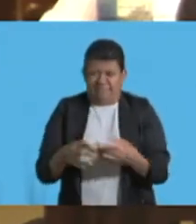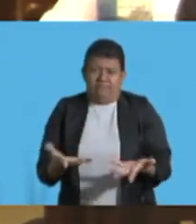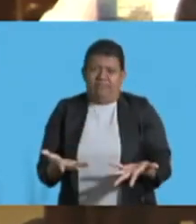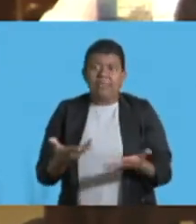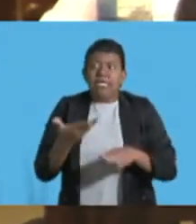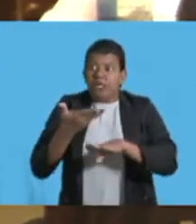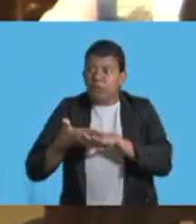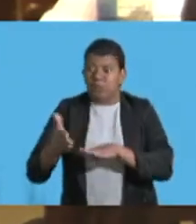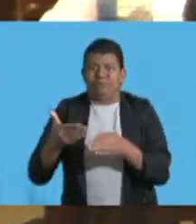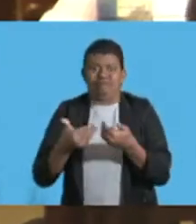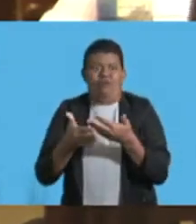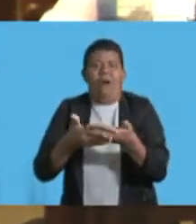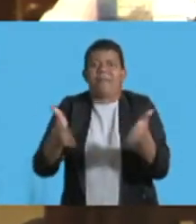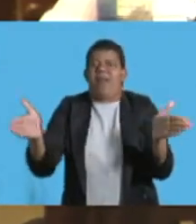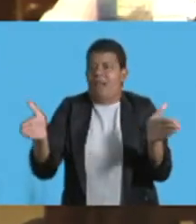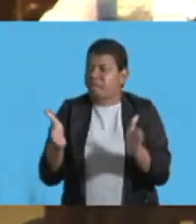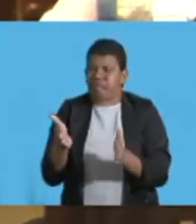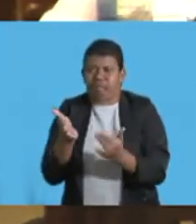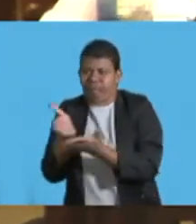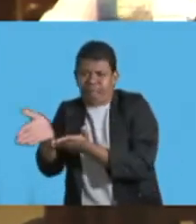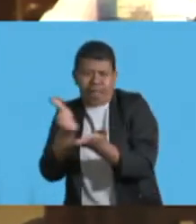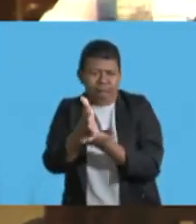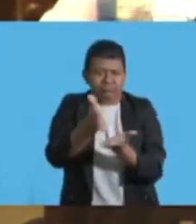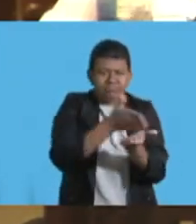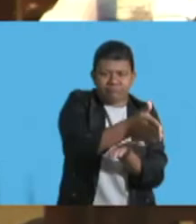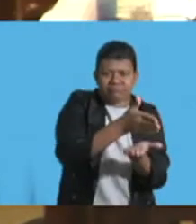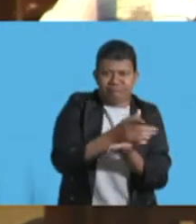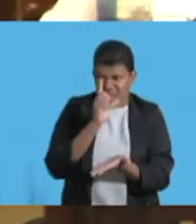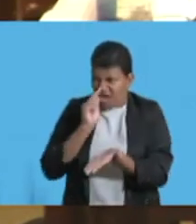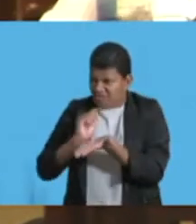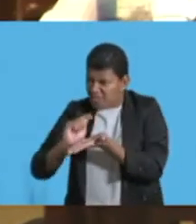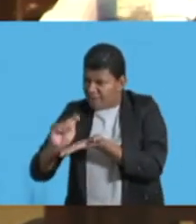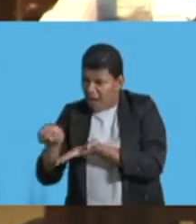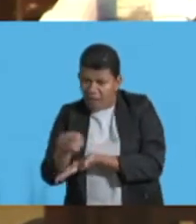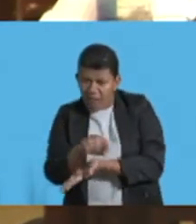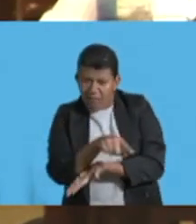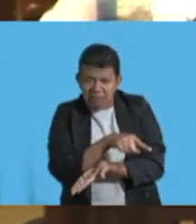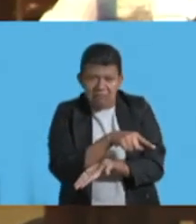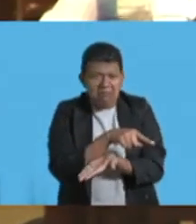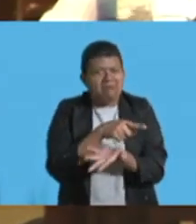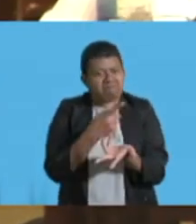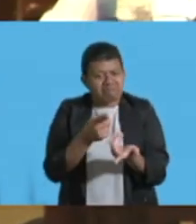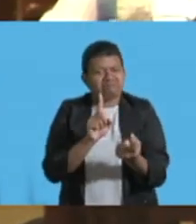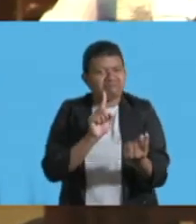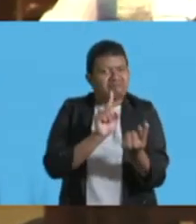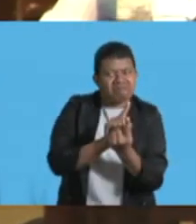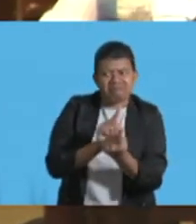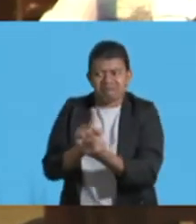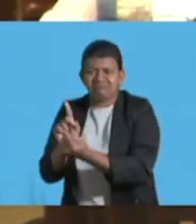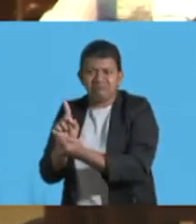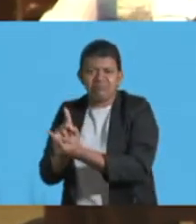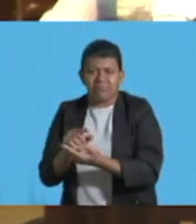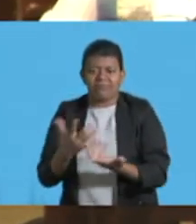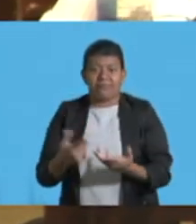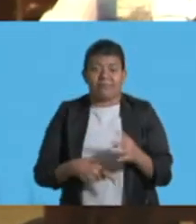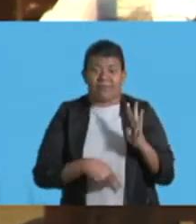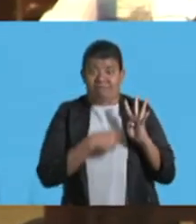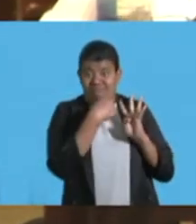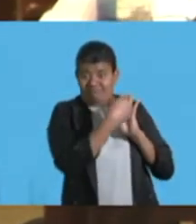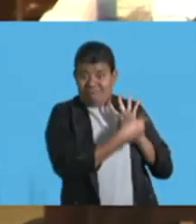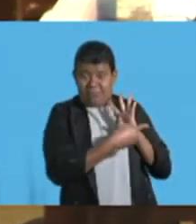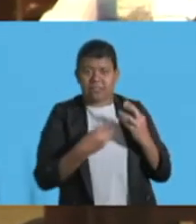tender process to ensure transparency. Madam Speaker, 4 vessel operators currently serve 7 routes, while Government